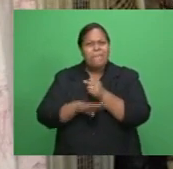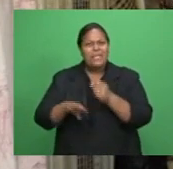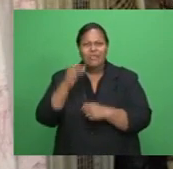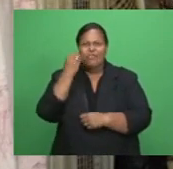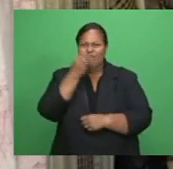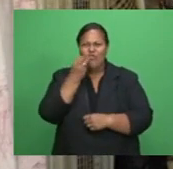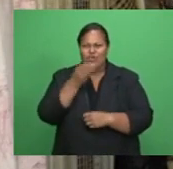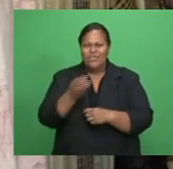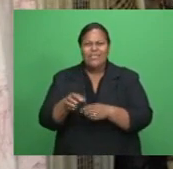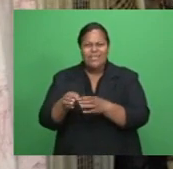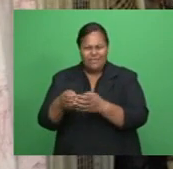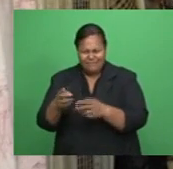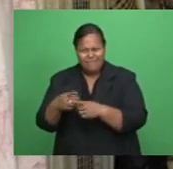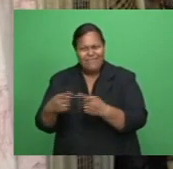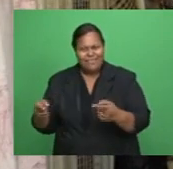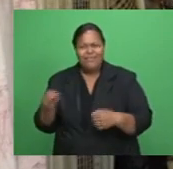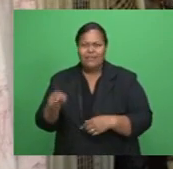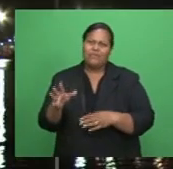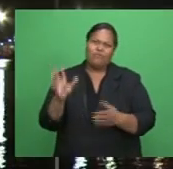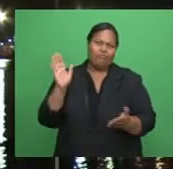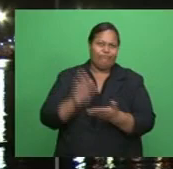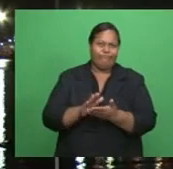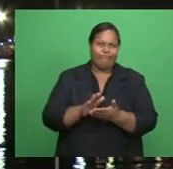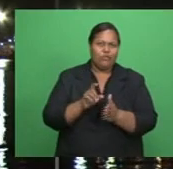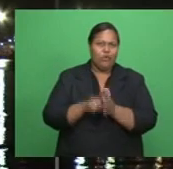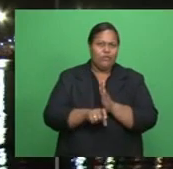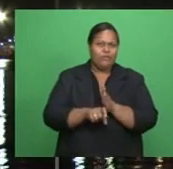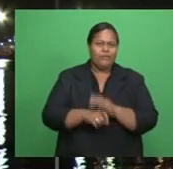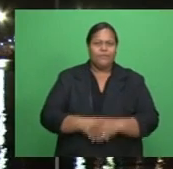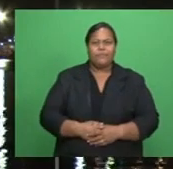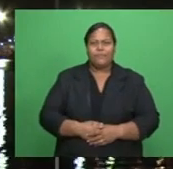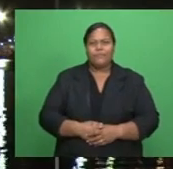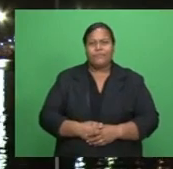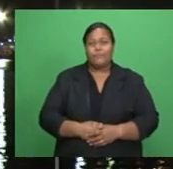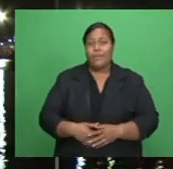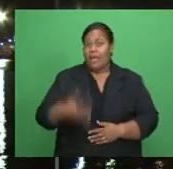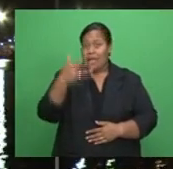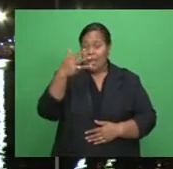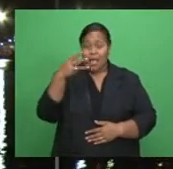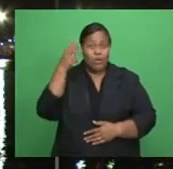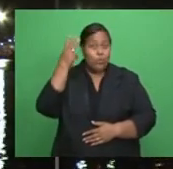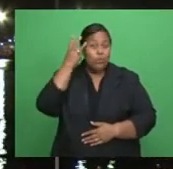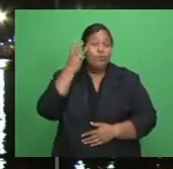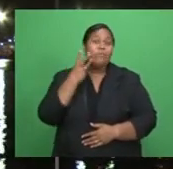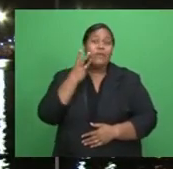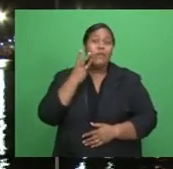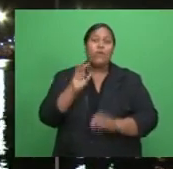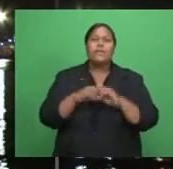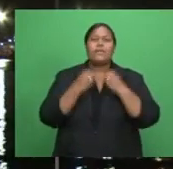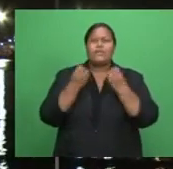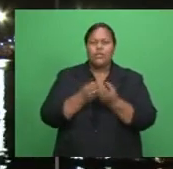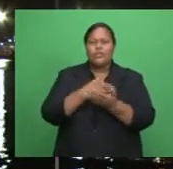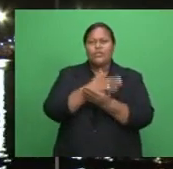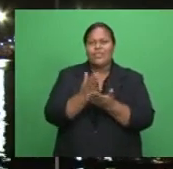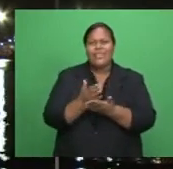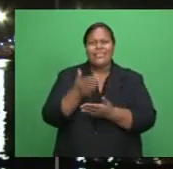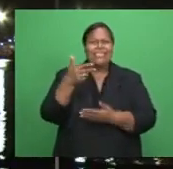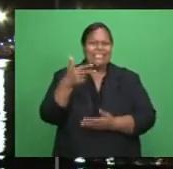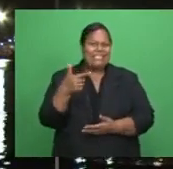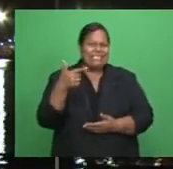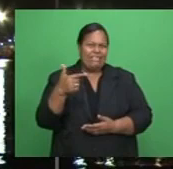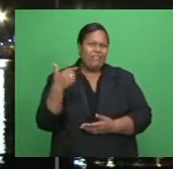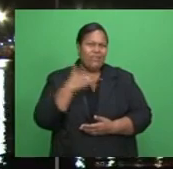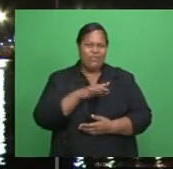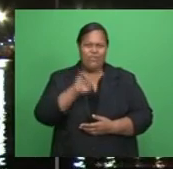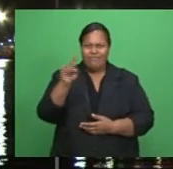Apinisa Wangardobu, FBC News. 9 women's organisations will share over $700,000 to help meet their